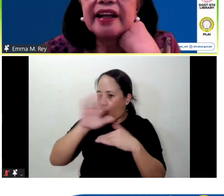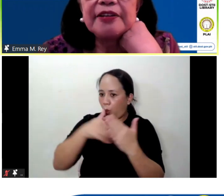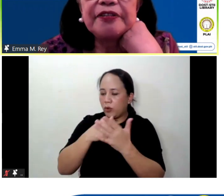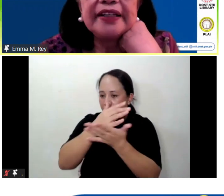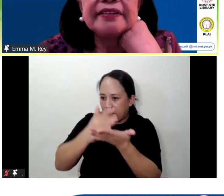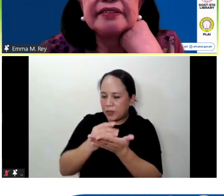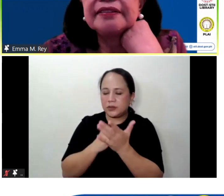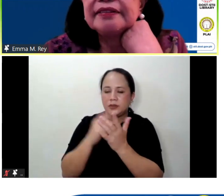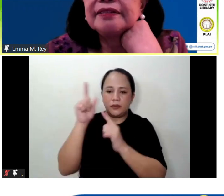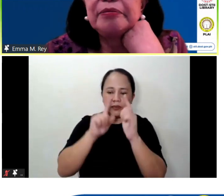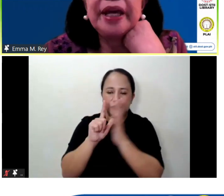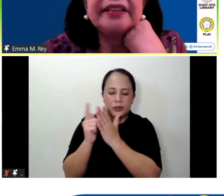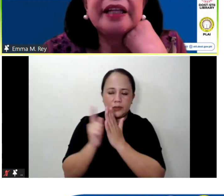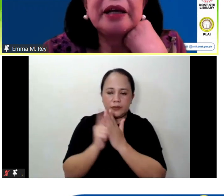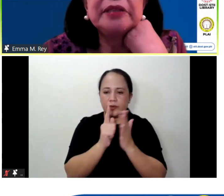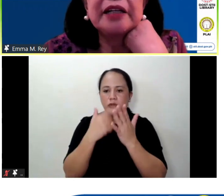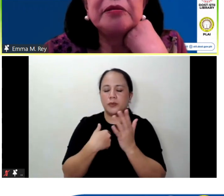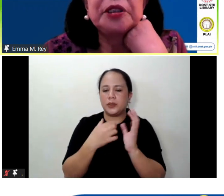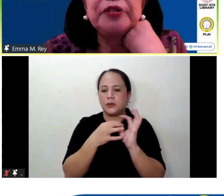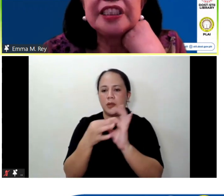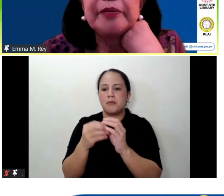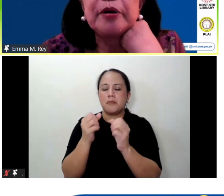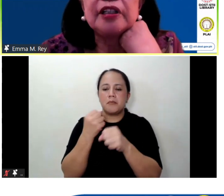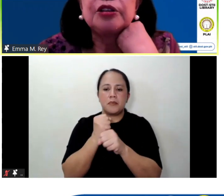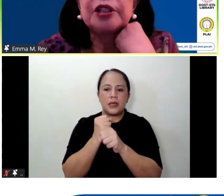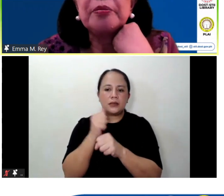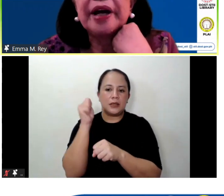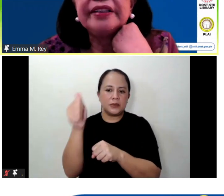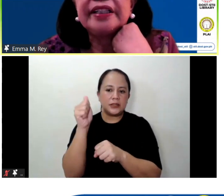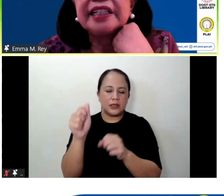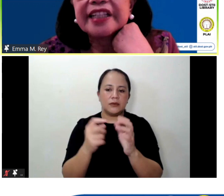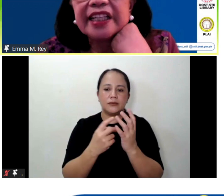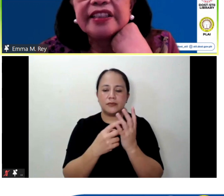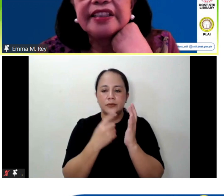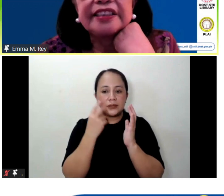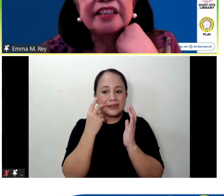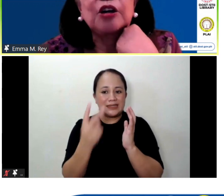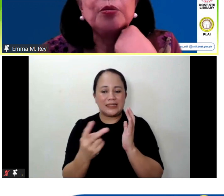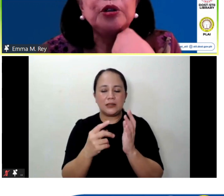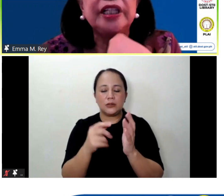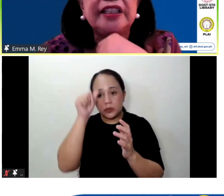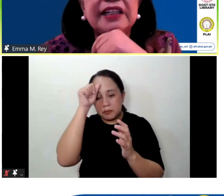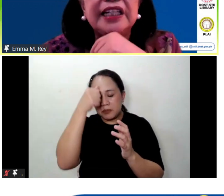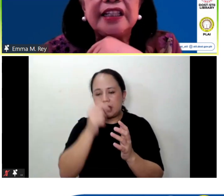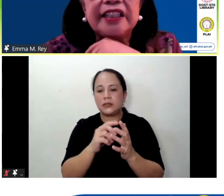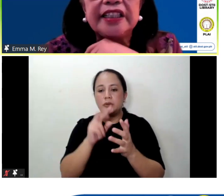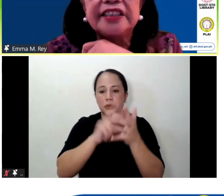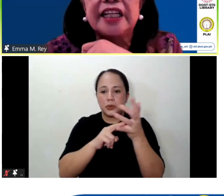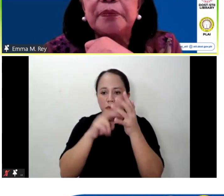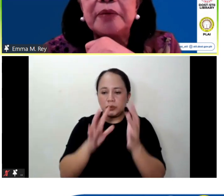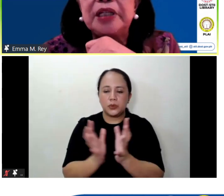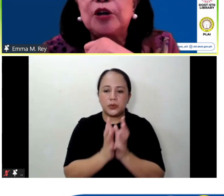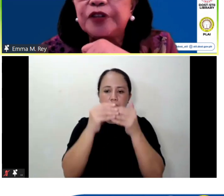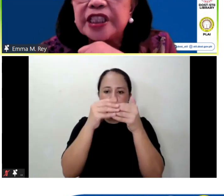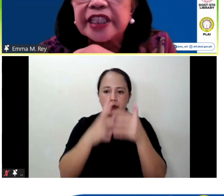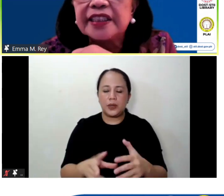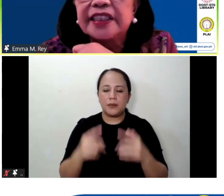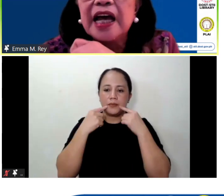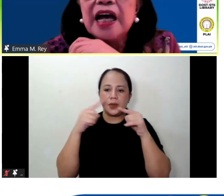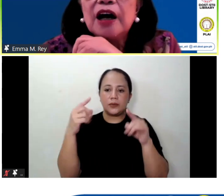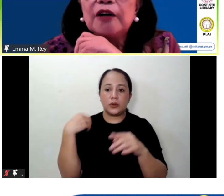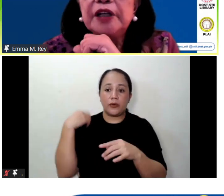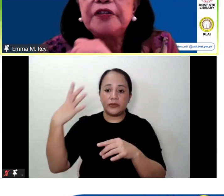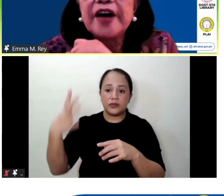stay relevant, make themselves visible, to remind their readers, community leaders, and public